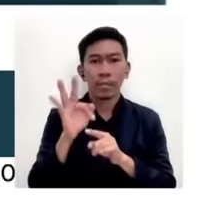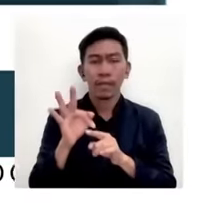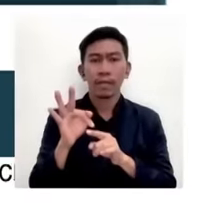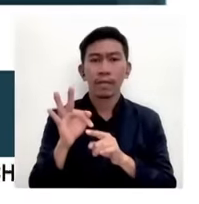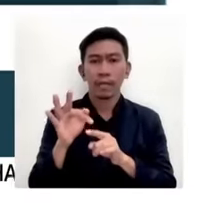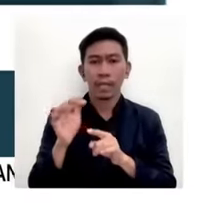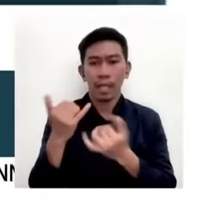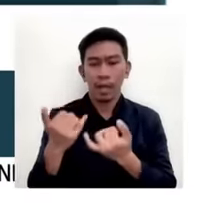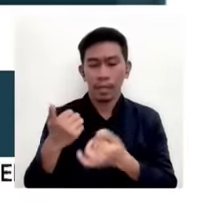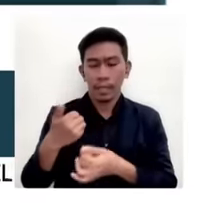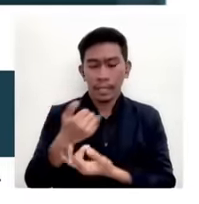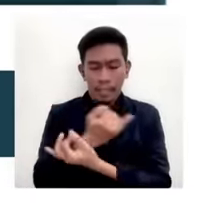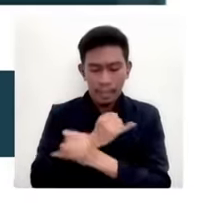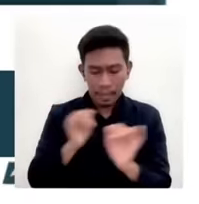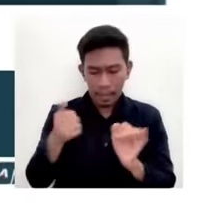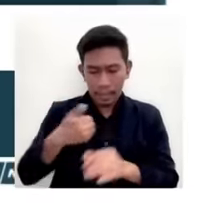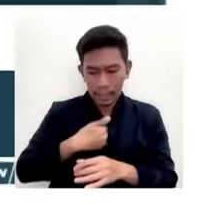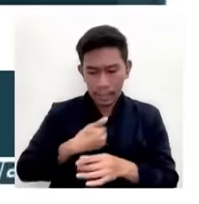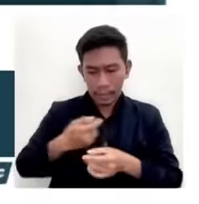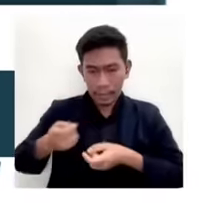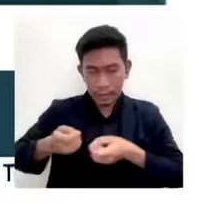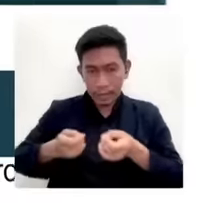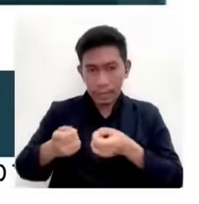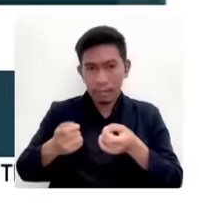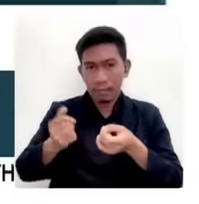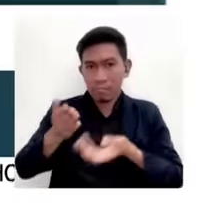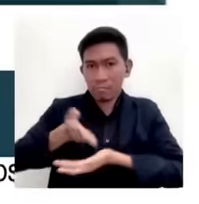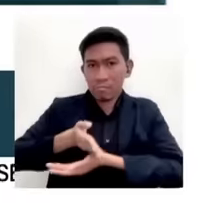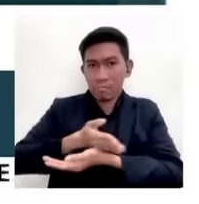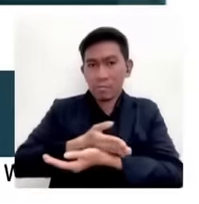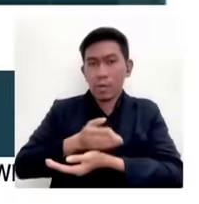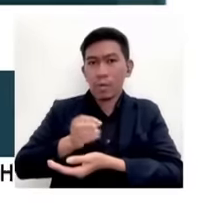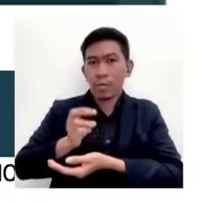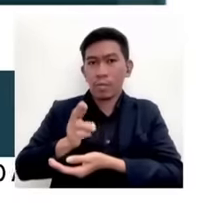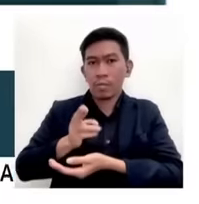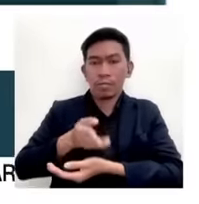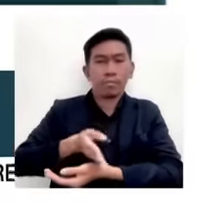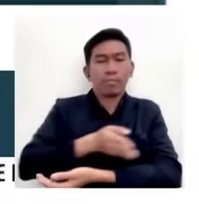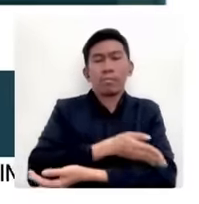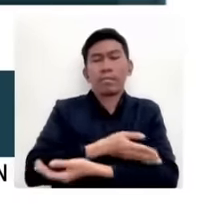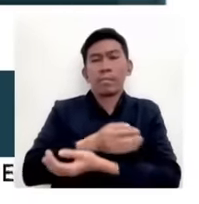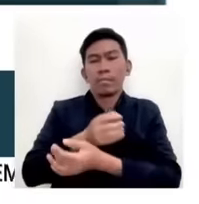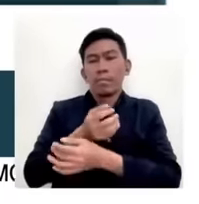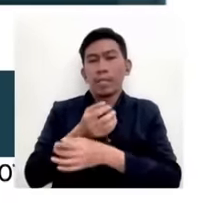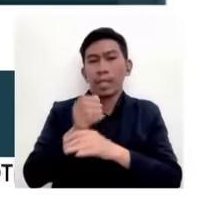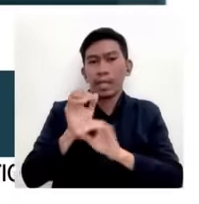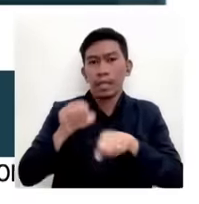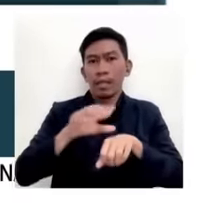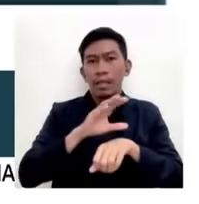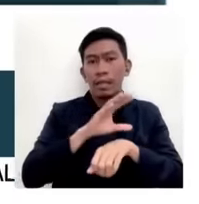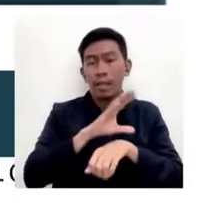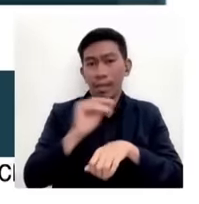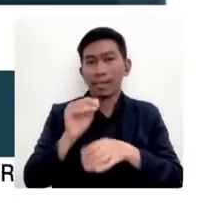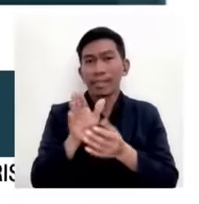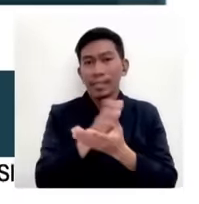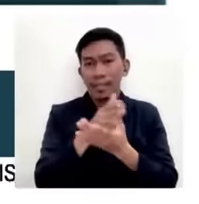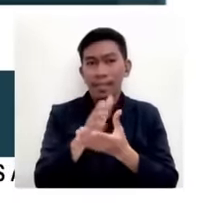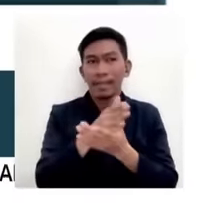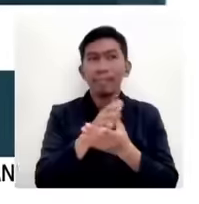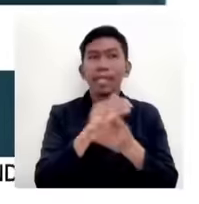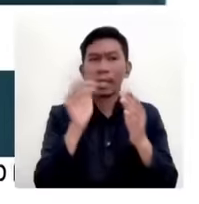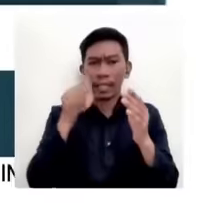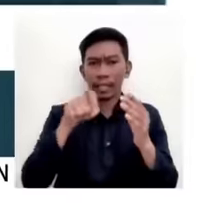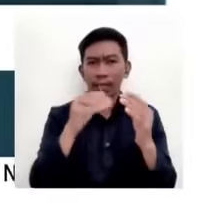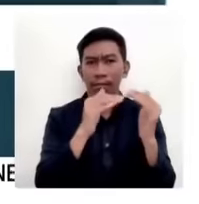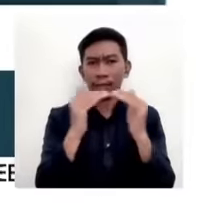namin mag-improve pa, ma-strengthen. And of course, yung sa equitable share in the economy. And of course, gusto lang man